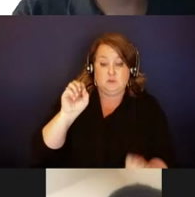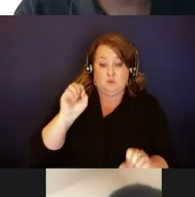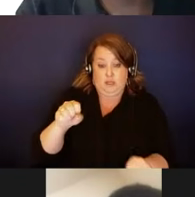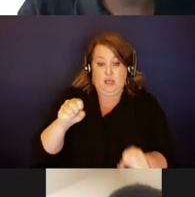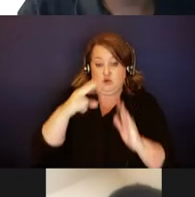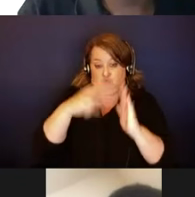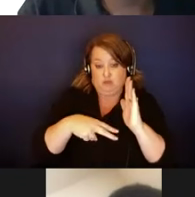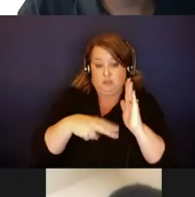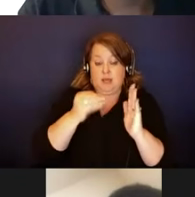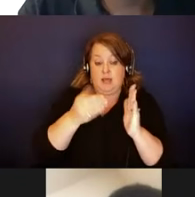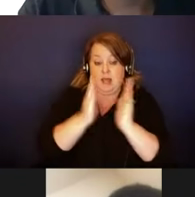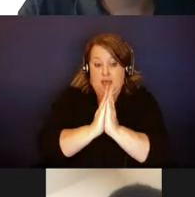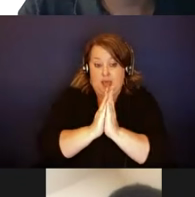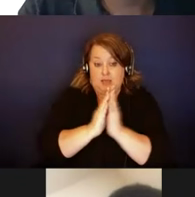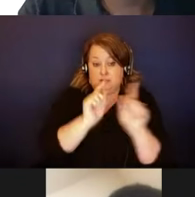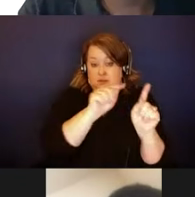ask our panelists.